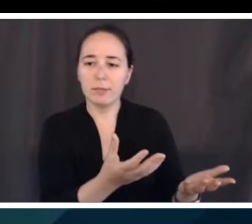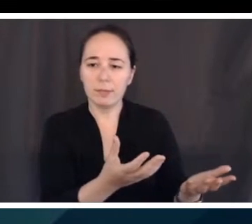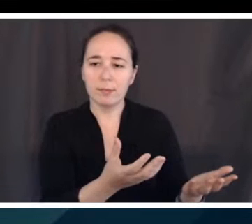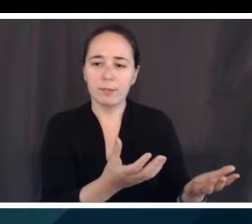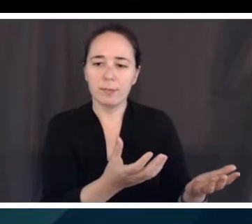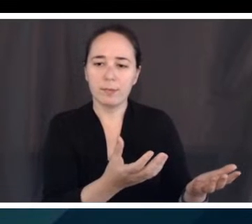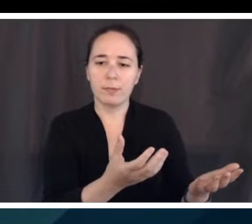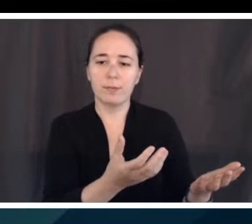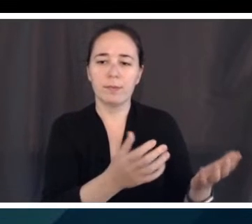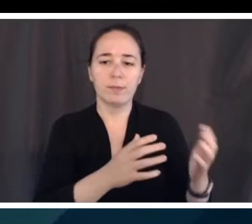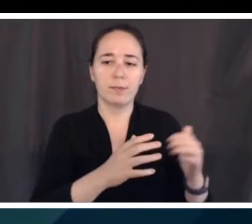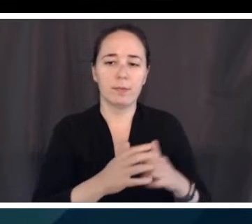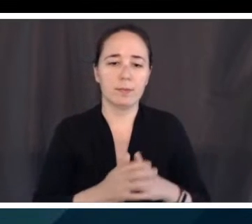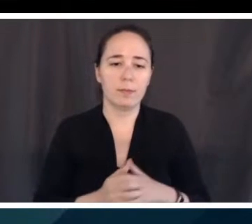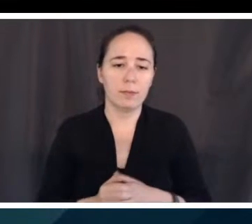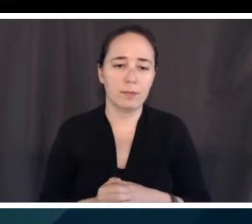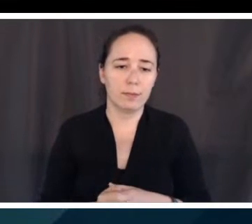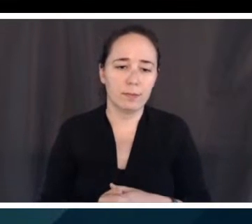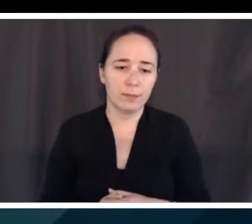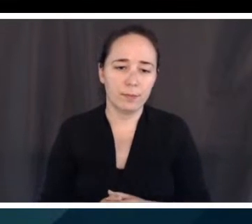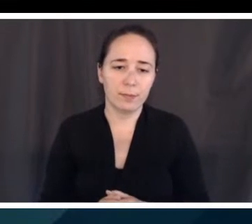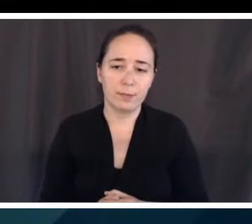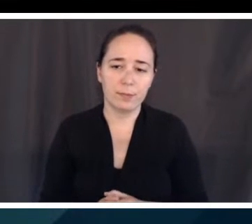there's no need for vanity.